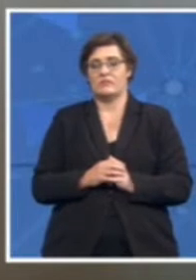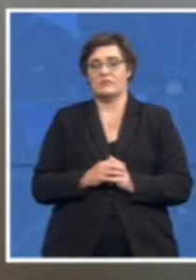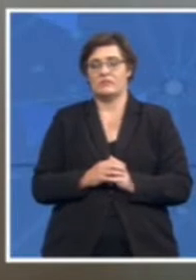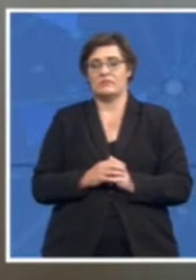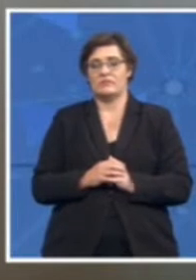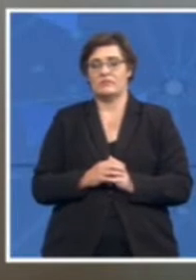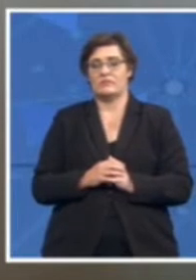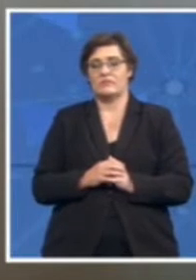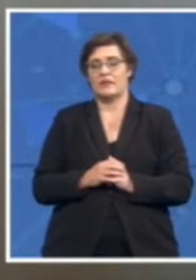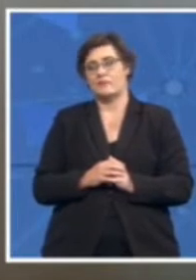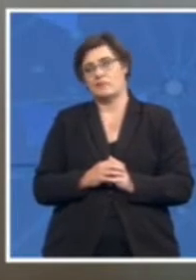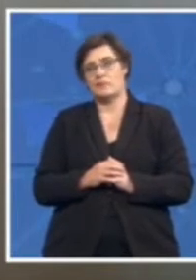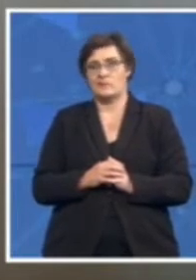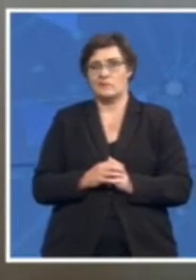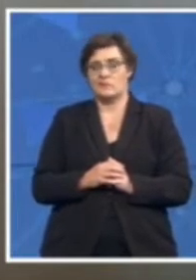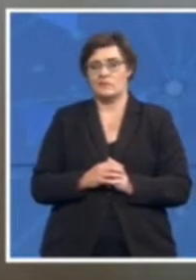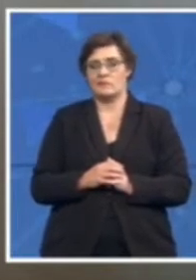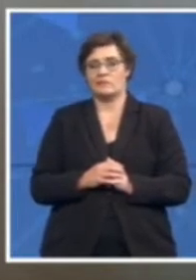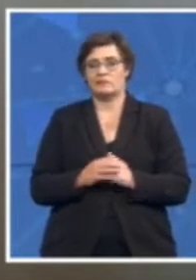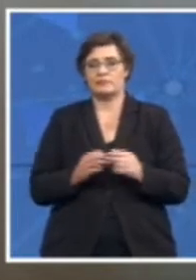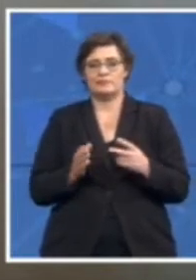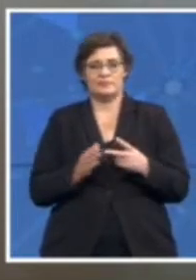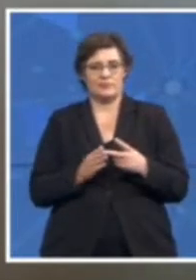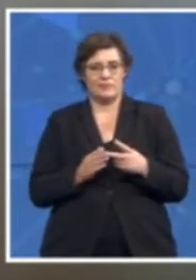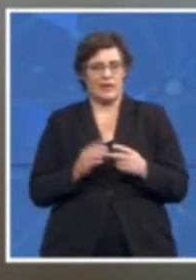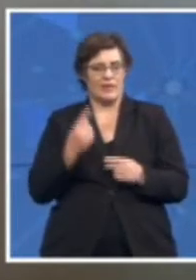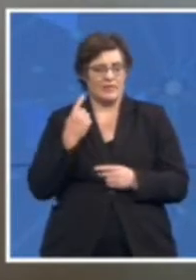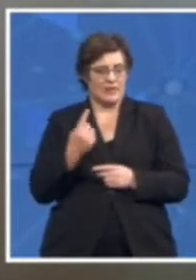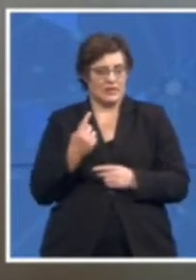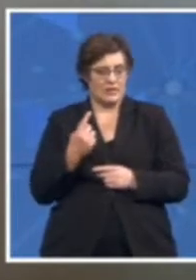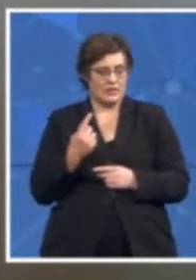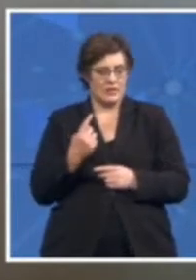Right, I think then we should move over to